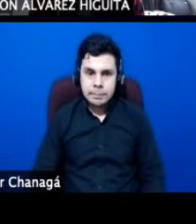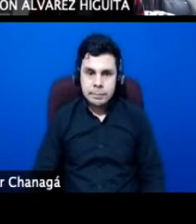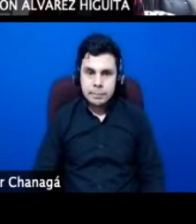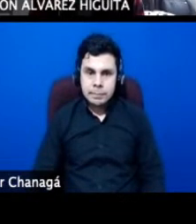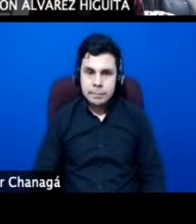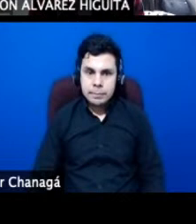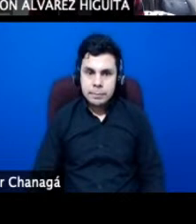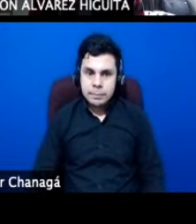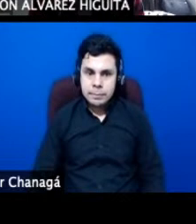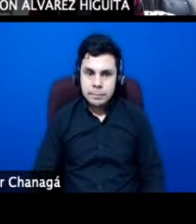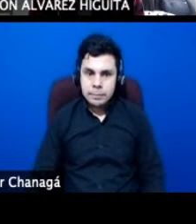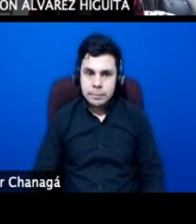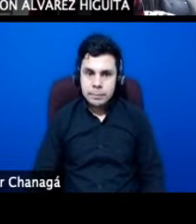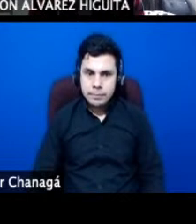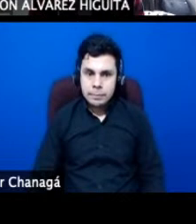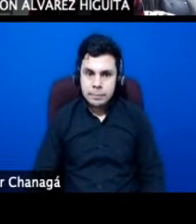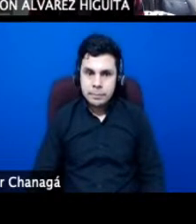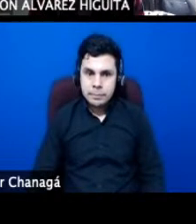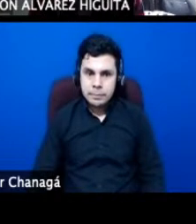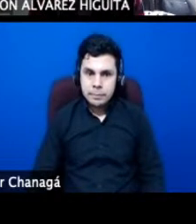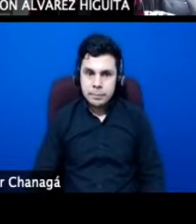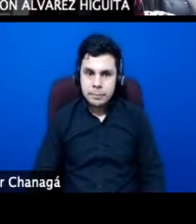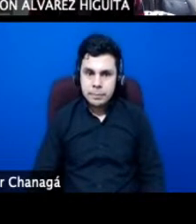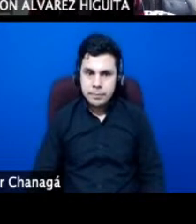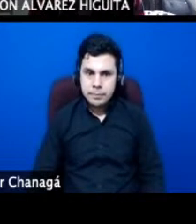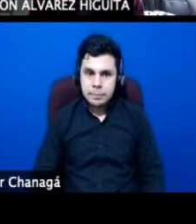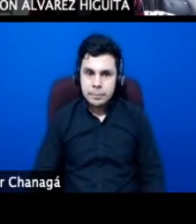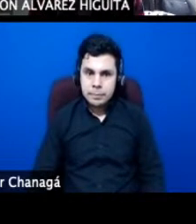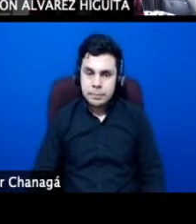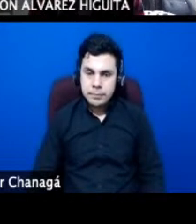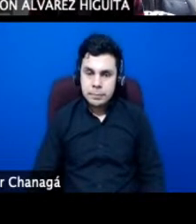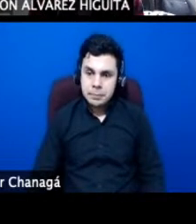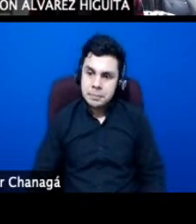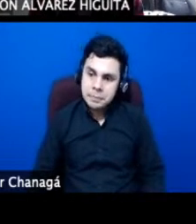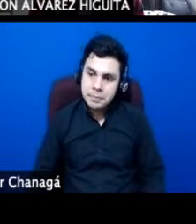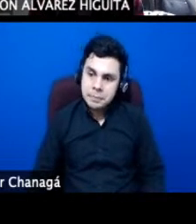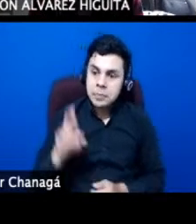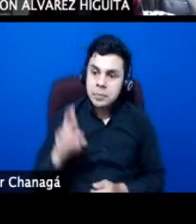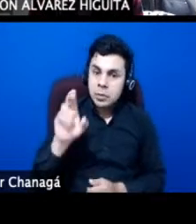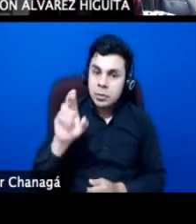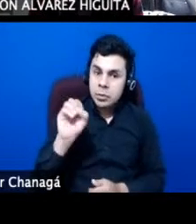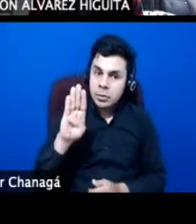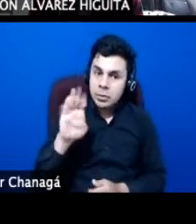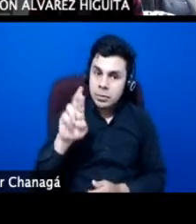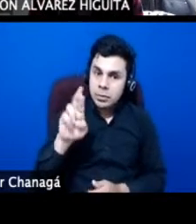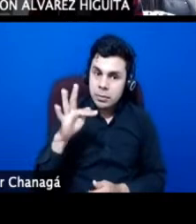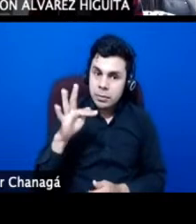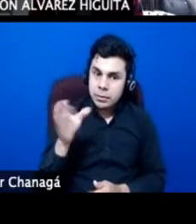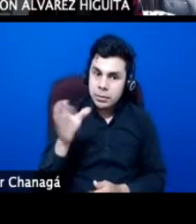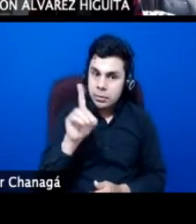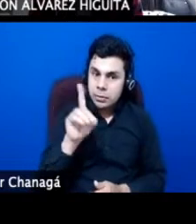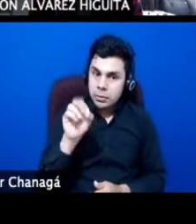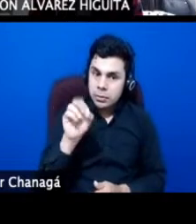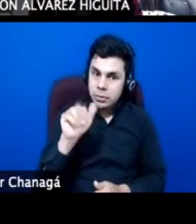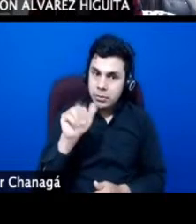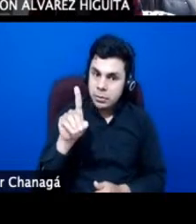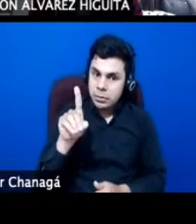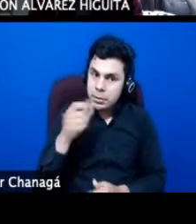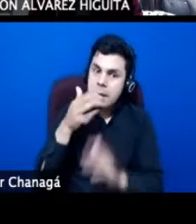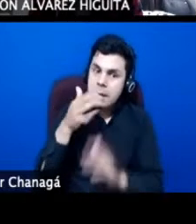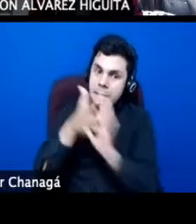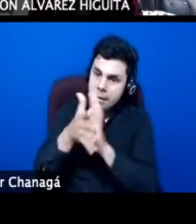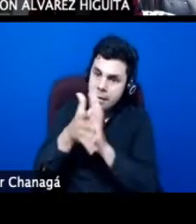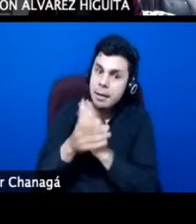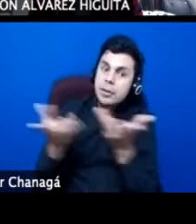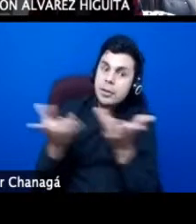conversation. De Roberto Dorado, que está en estos momentos en Bolivia, pero tuvimos la oportunidad de estudiar juntos